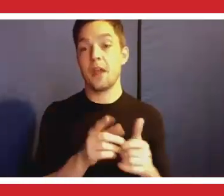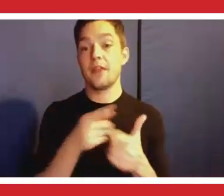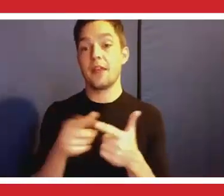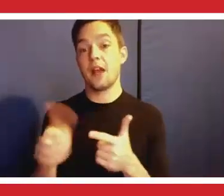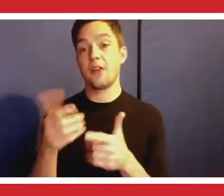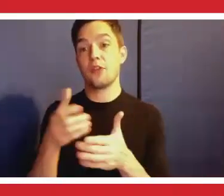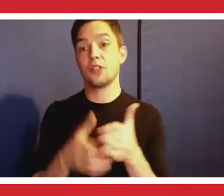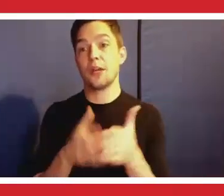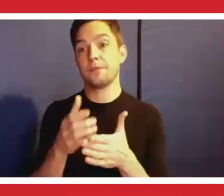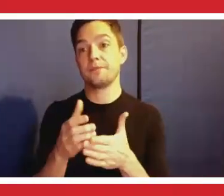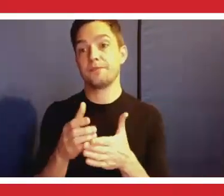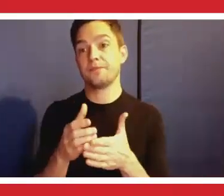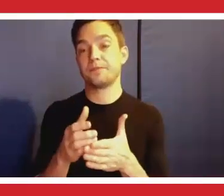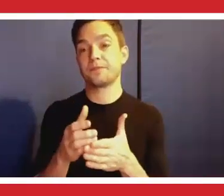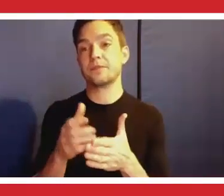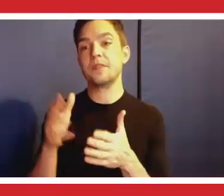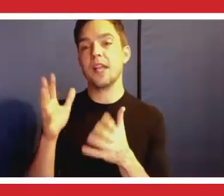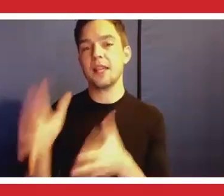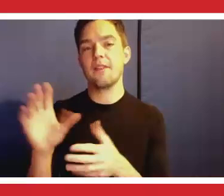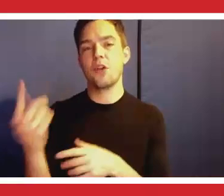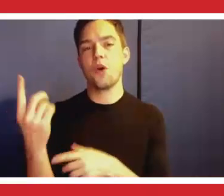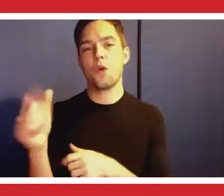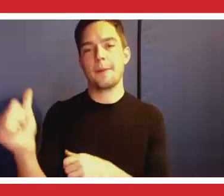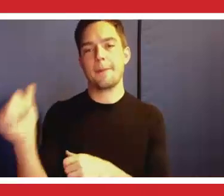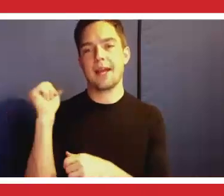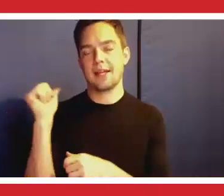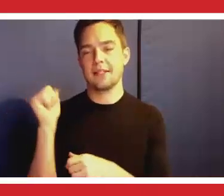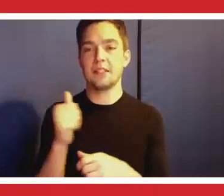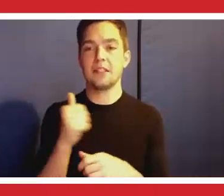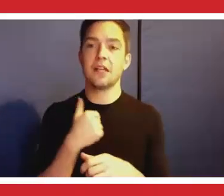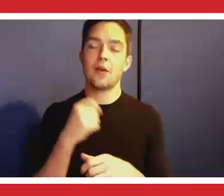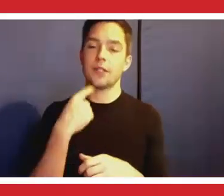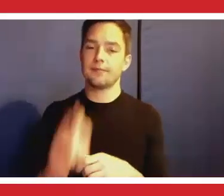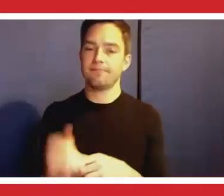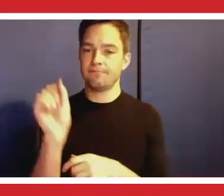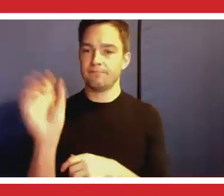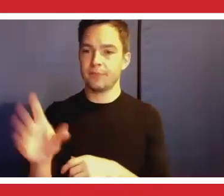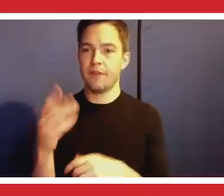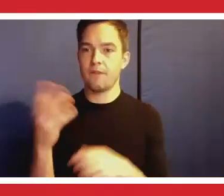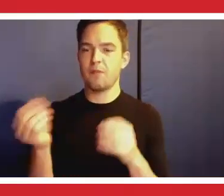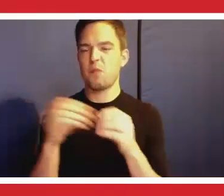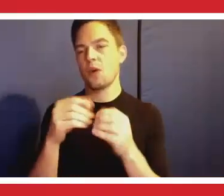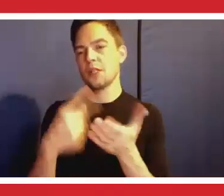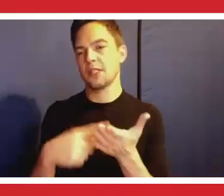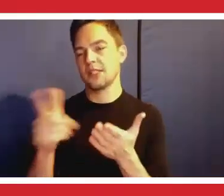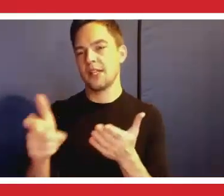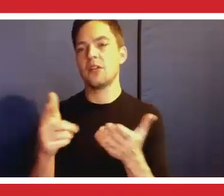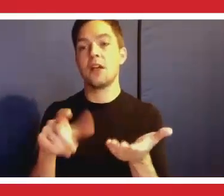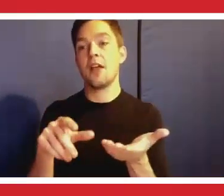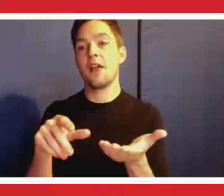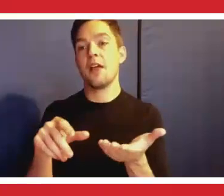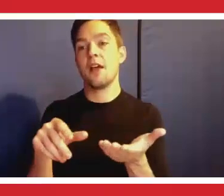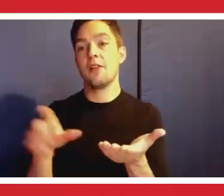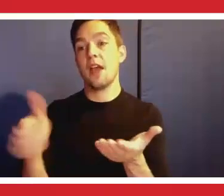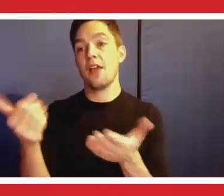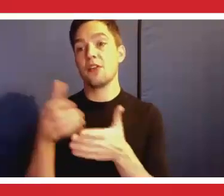chapters leaving the one behind. I would leave to you, I think, for the further discussion, the other chapters, so